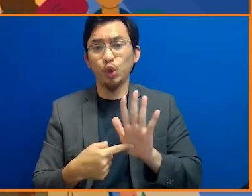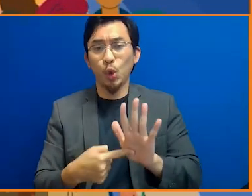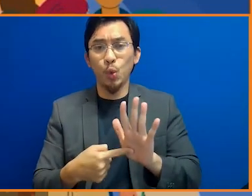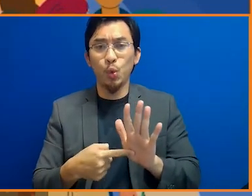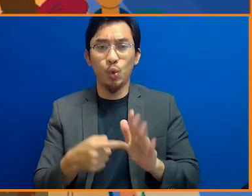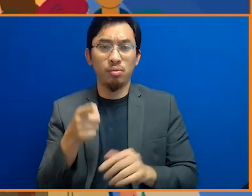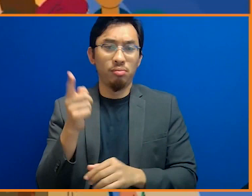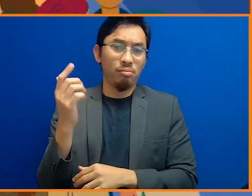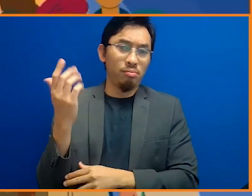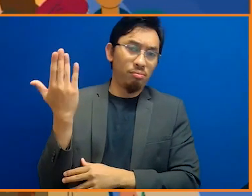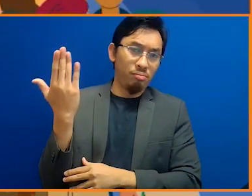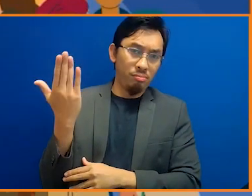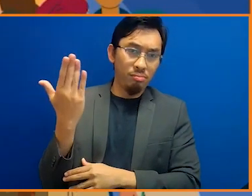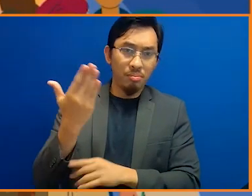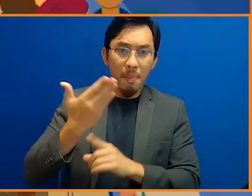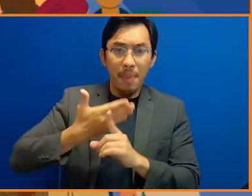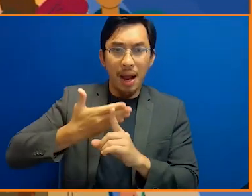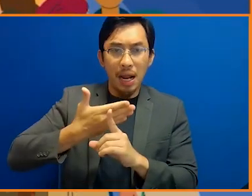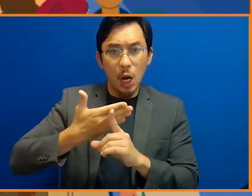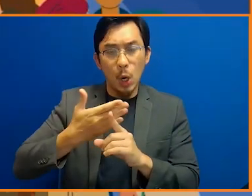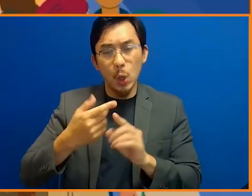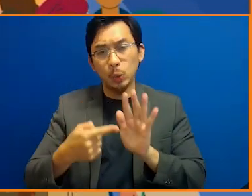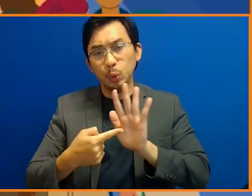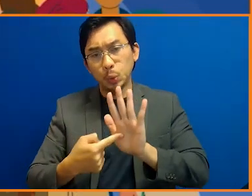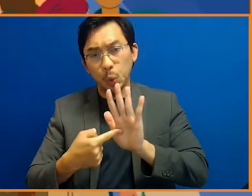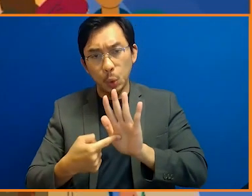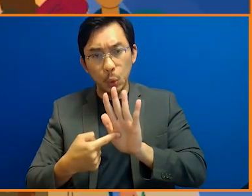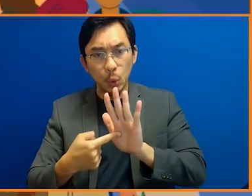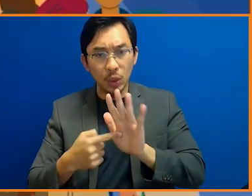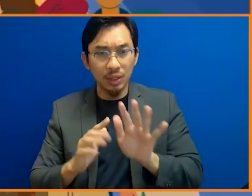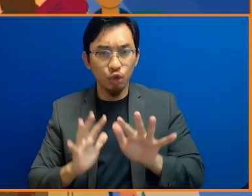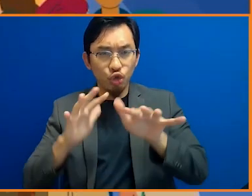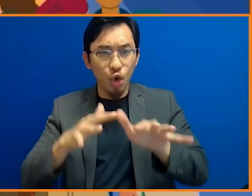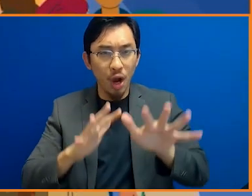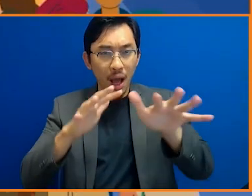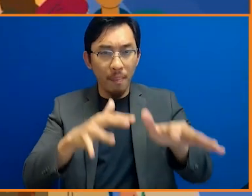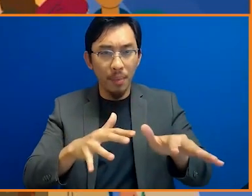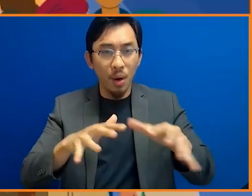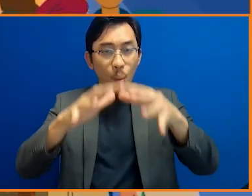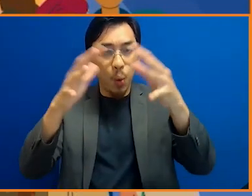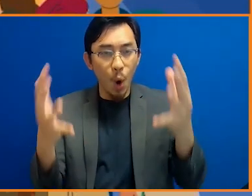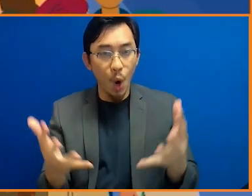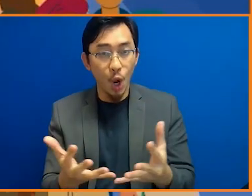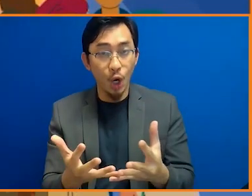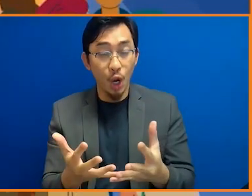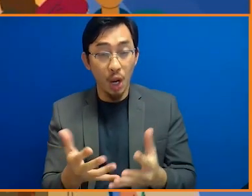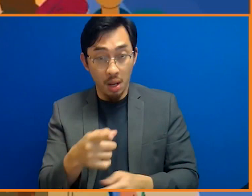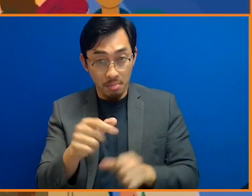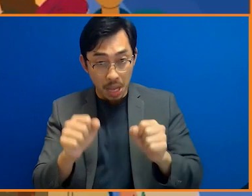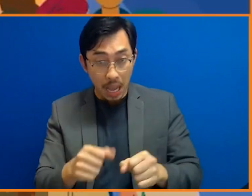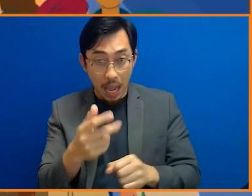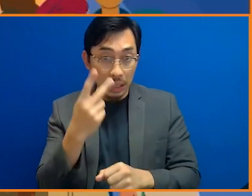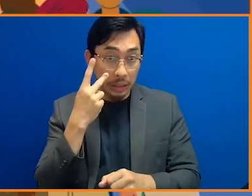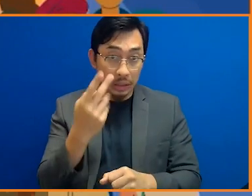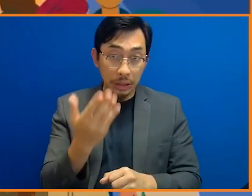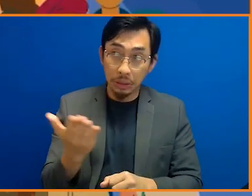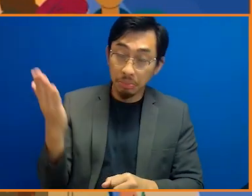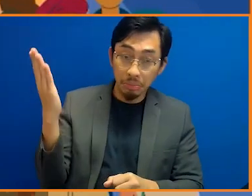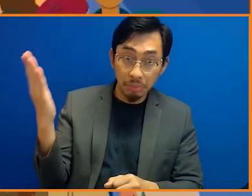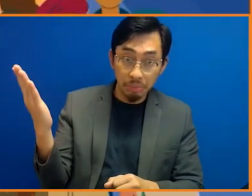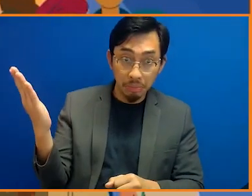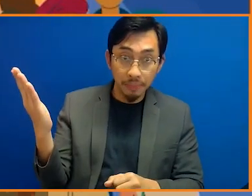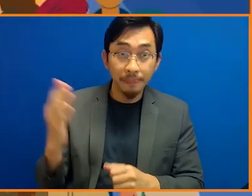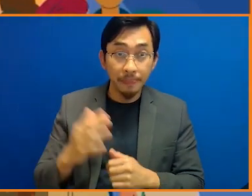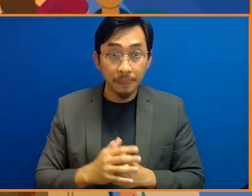from showing you some background of tsunami in the world. As you can